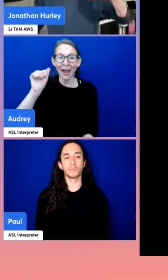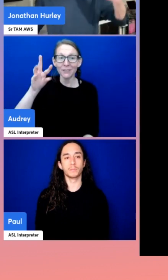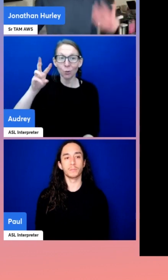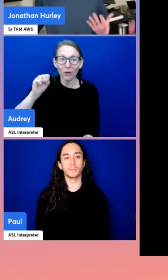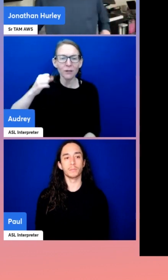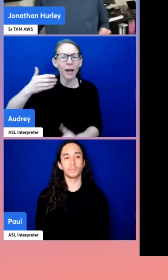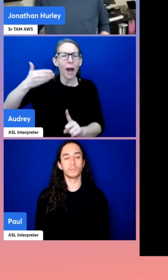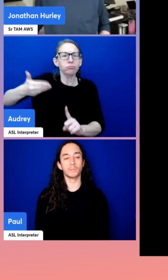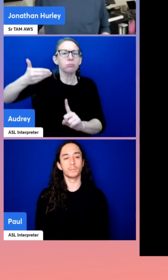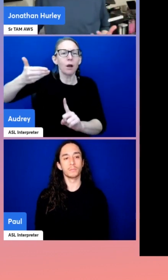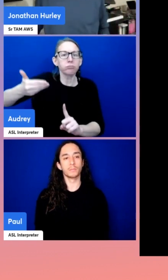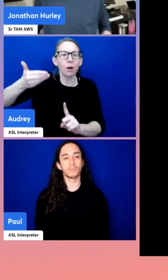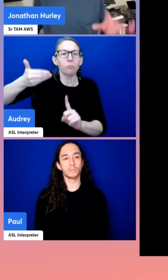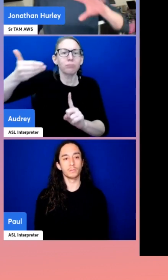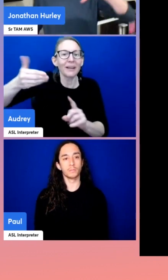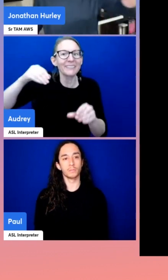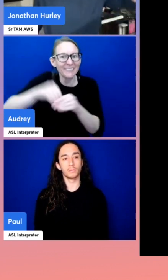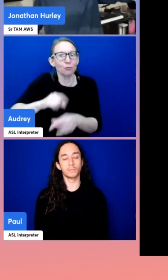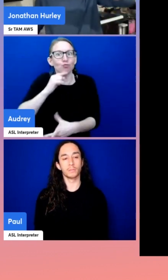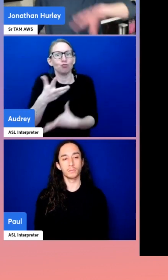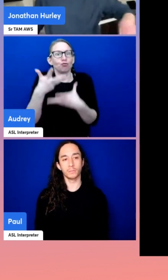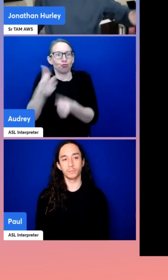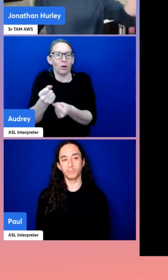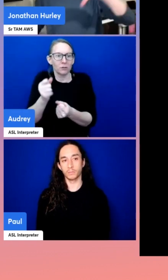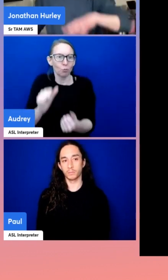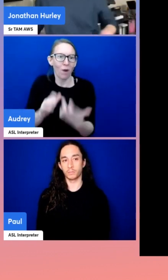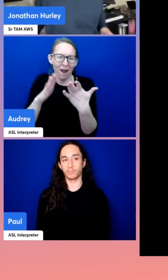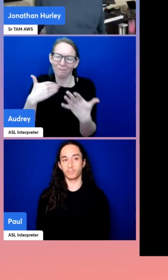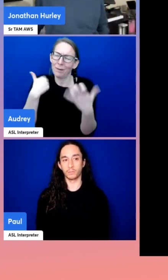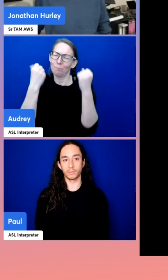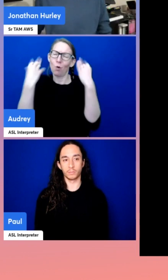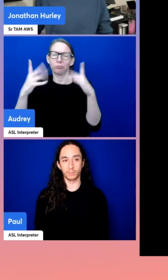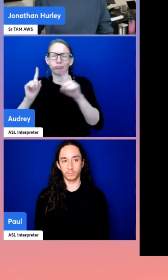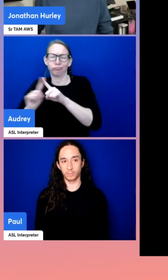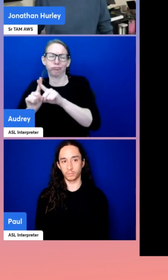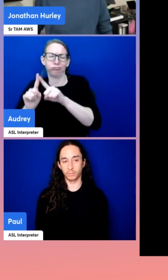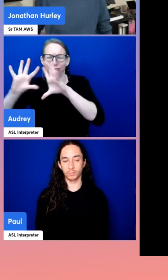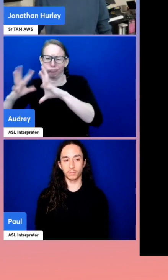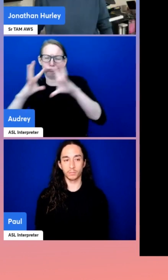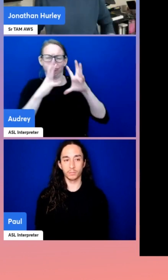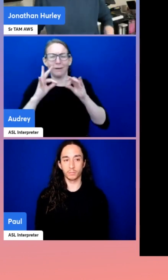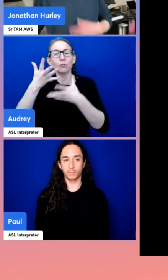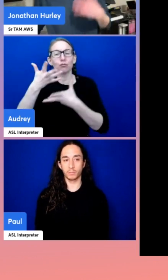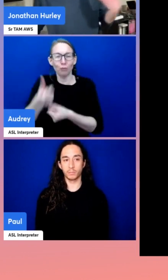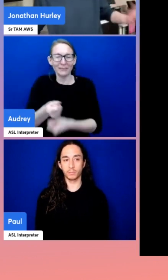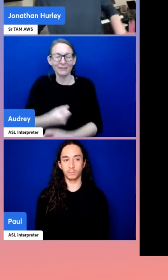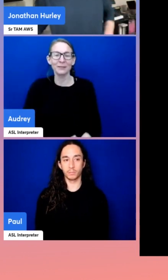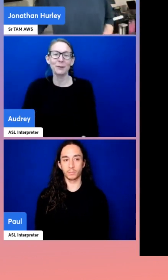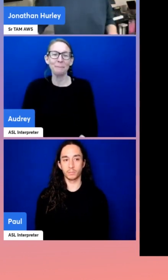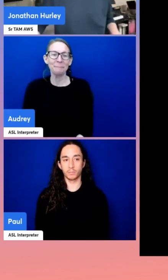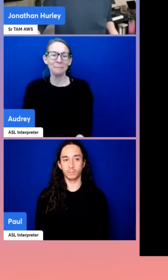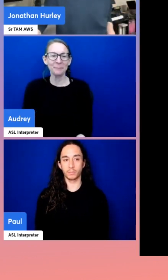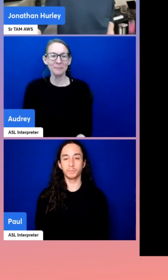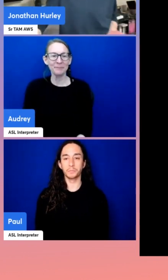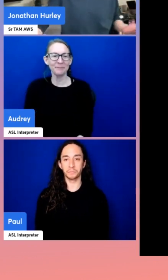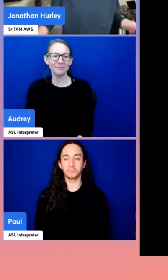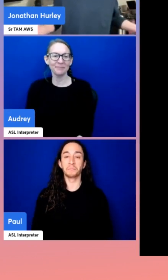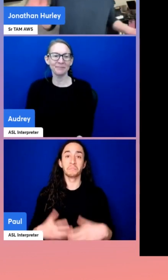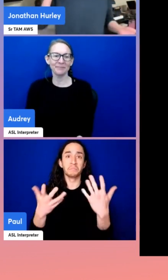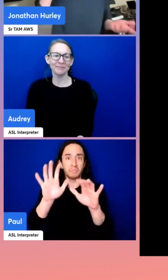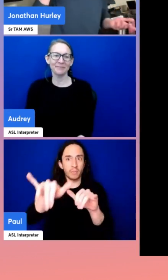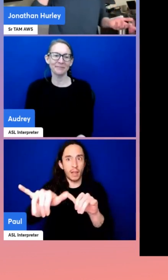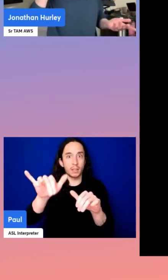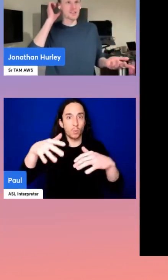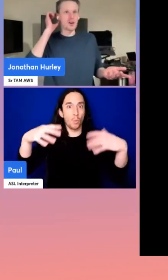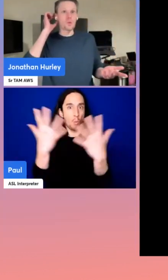intermittently in a very trusted fashion, right? We have multiple different spheres of trust here. Okay, that's what we're doing. But why